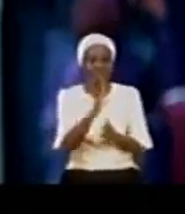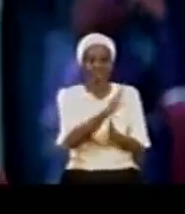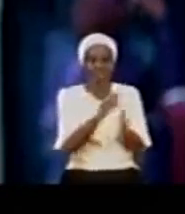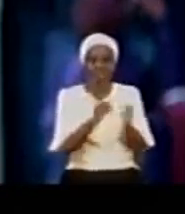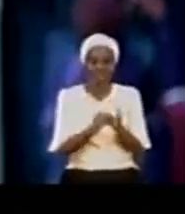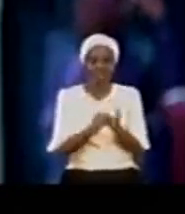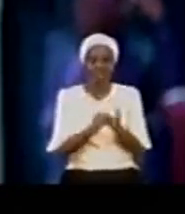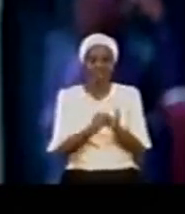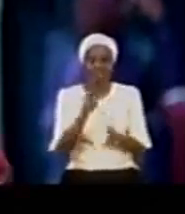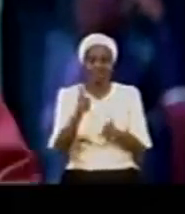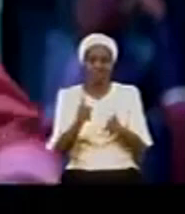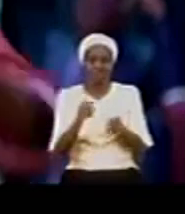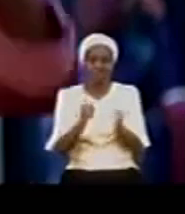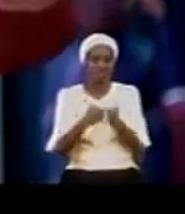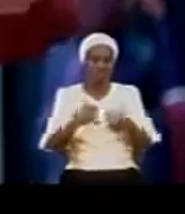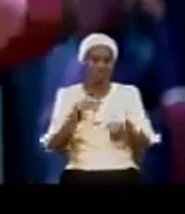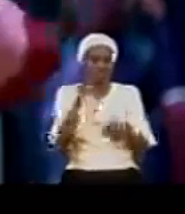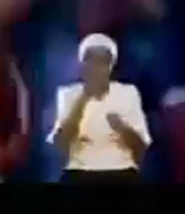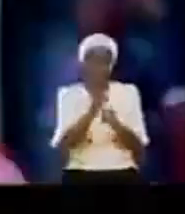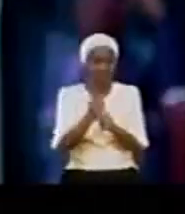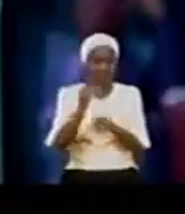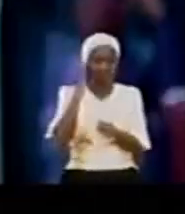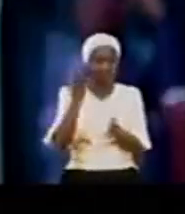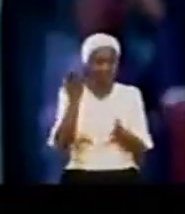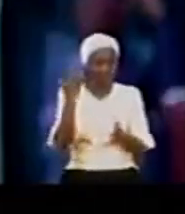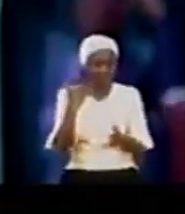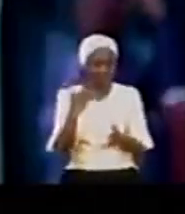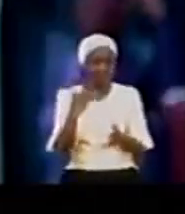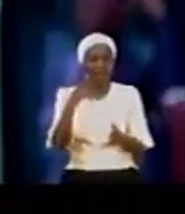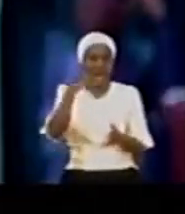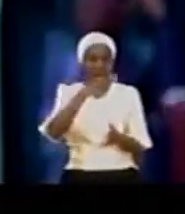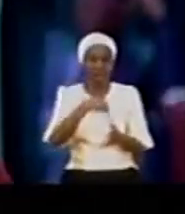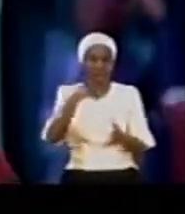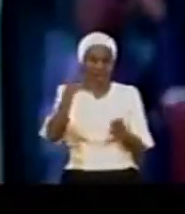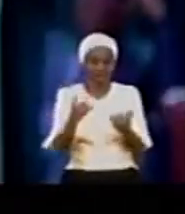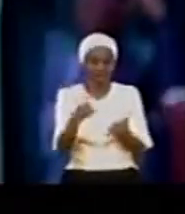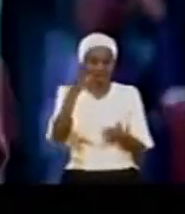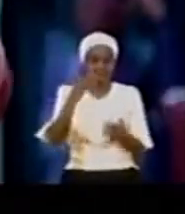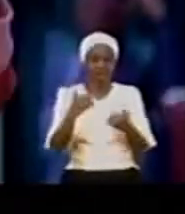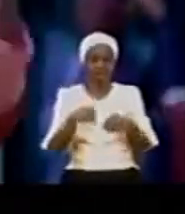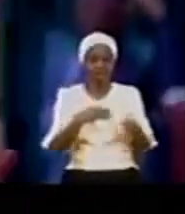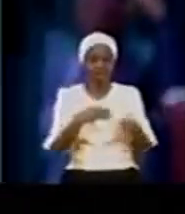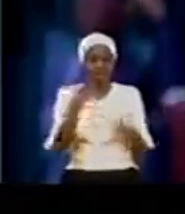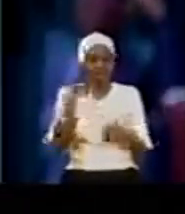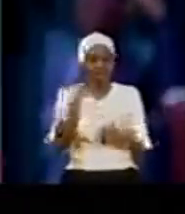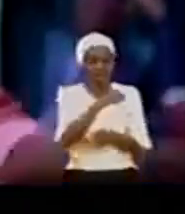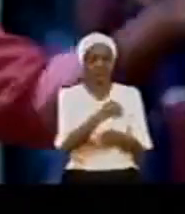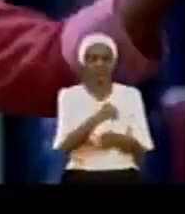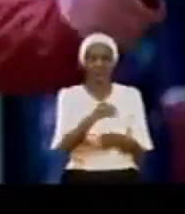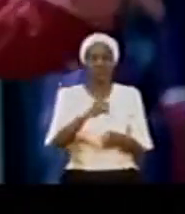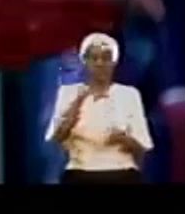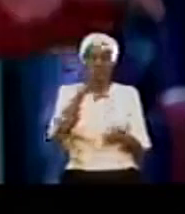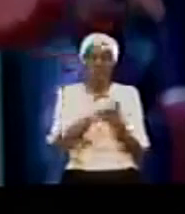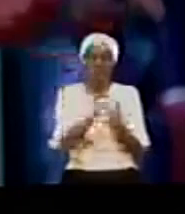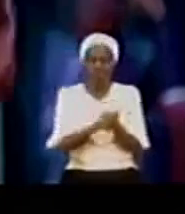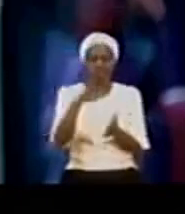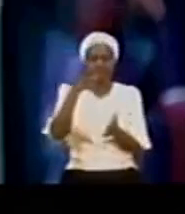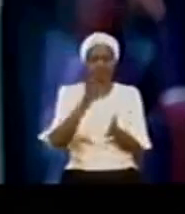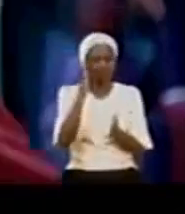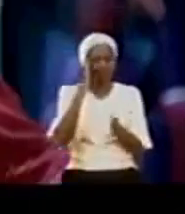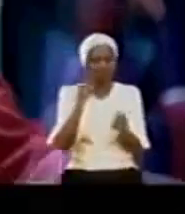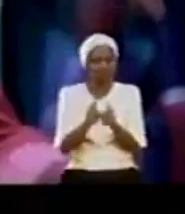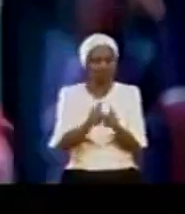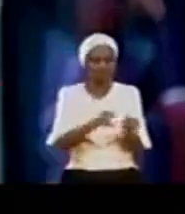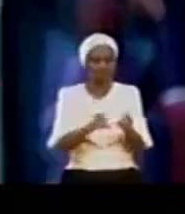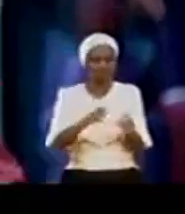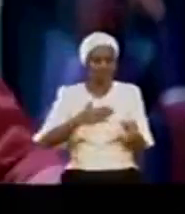do my own. And after then, I discovered that pain, I no longer feel it